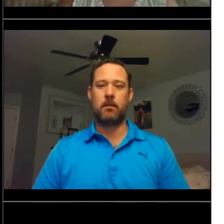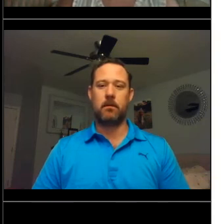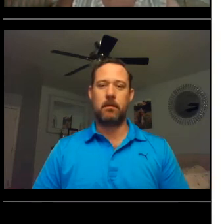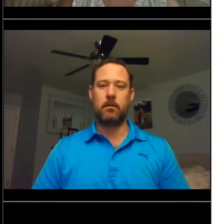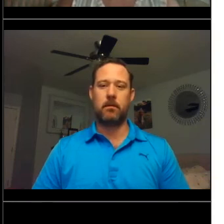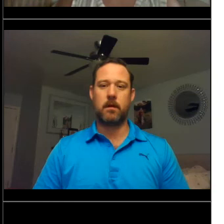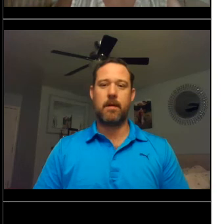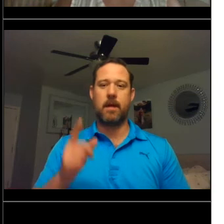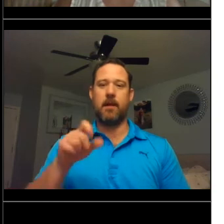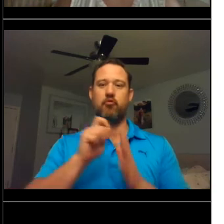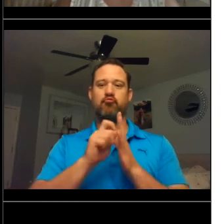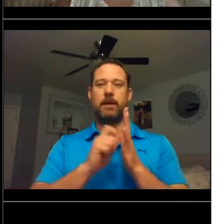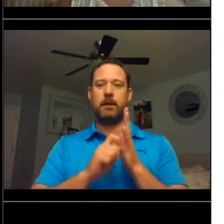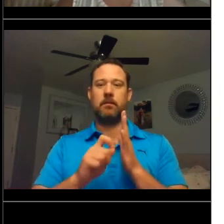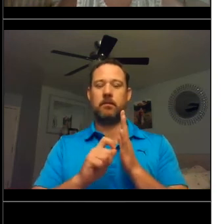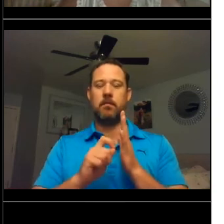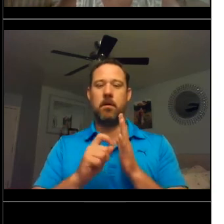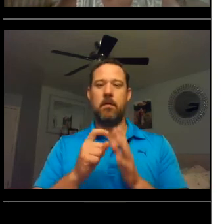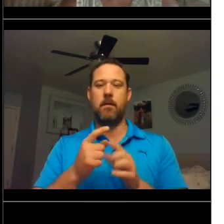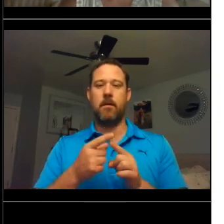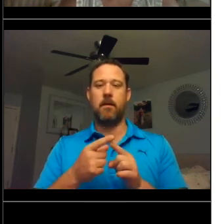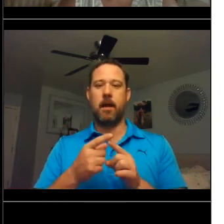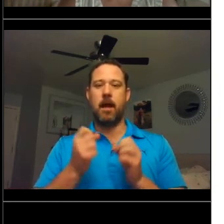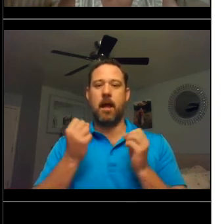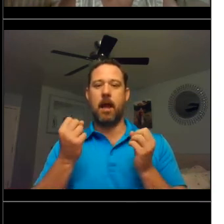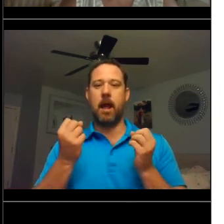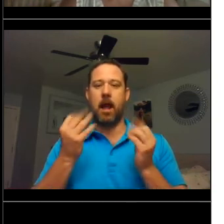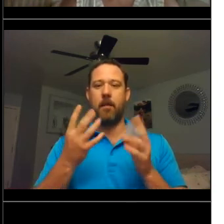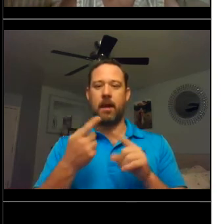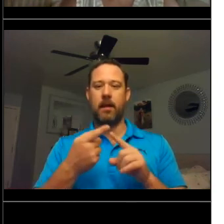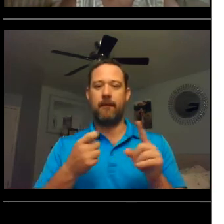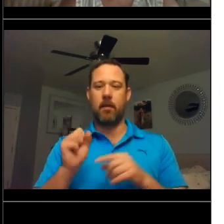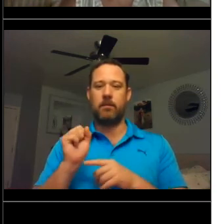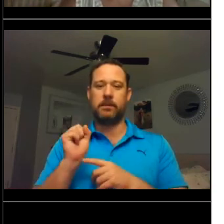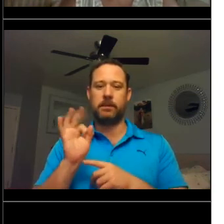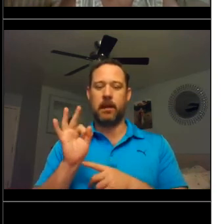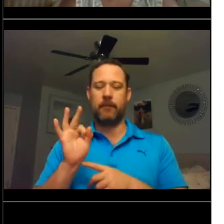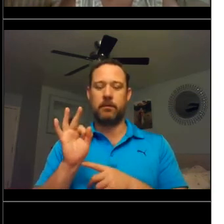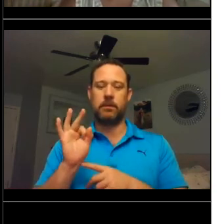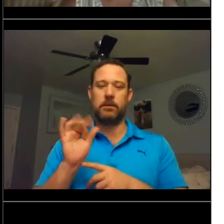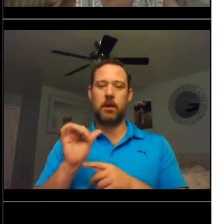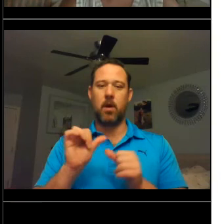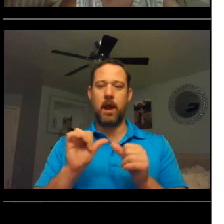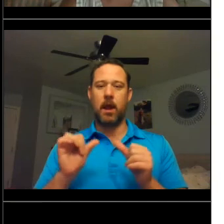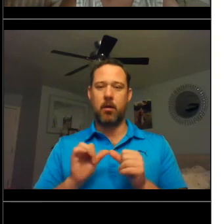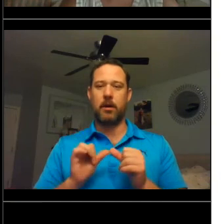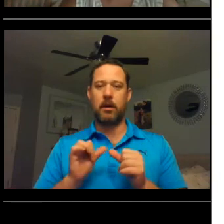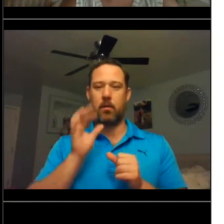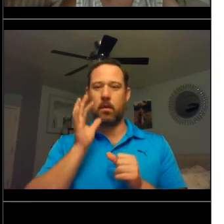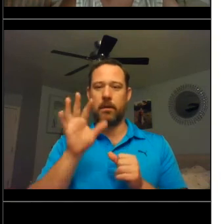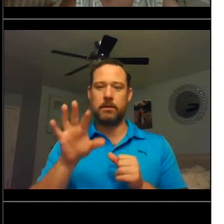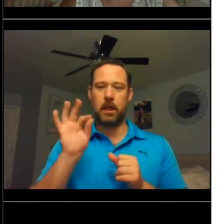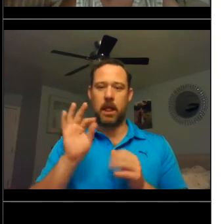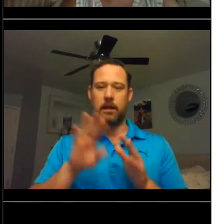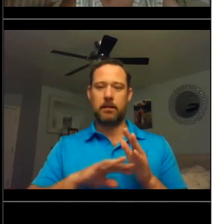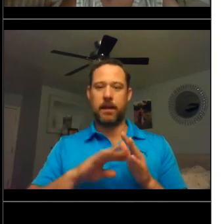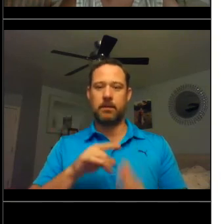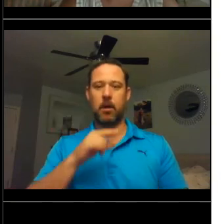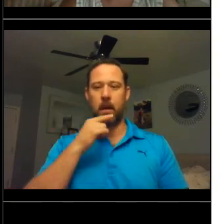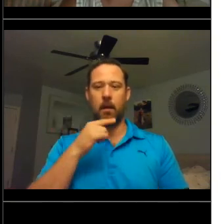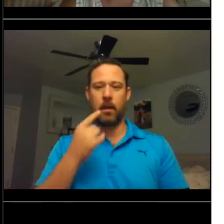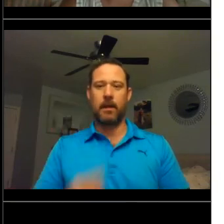This is from Hermes Monzon. How many from the San Francisco Bay Area do you estimate will be selected based on the